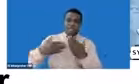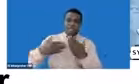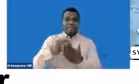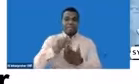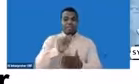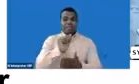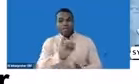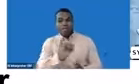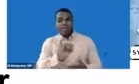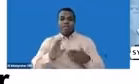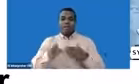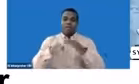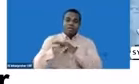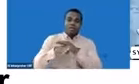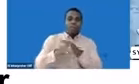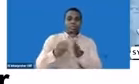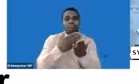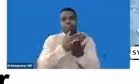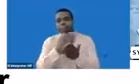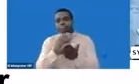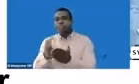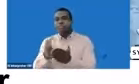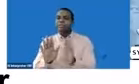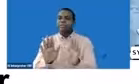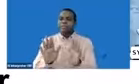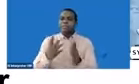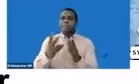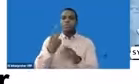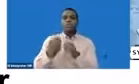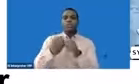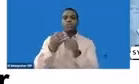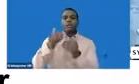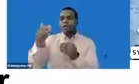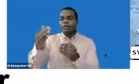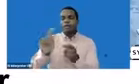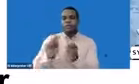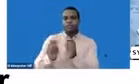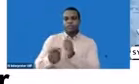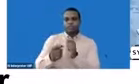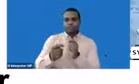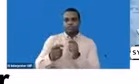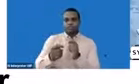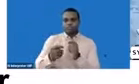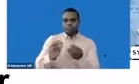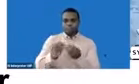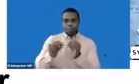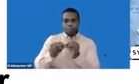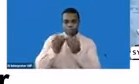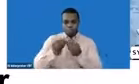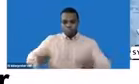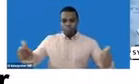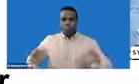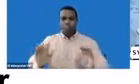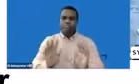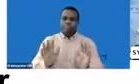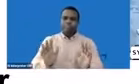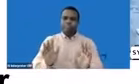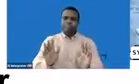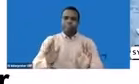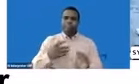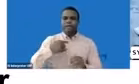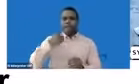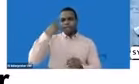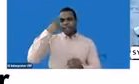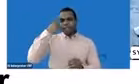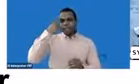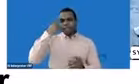in the middle there, but I don't think anyone know exactly what the future will bring. But it's interesting times we're living in, and a lot is